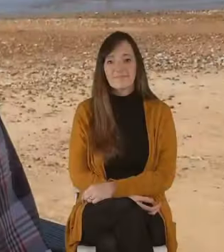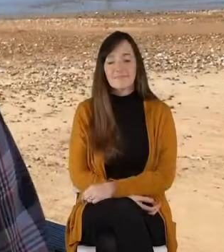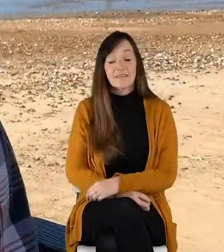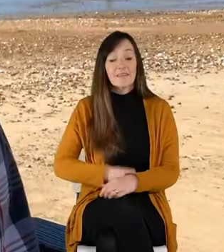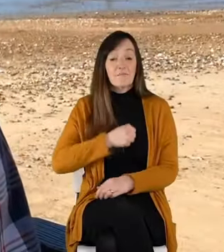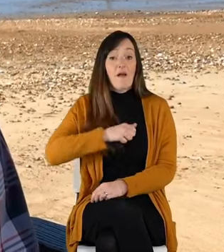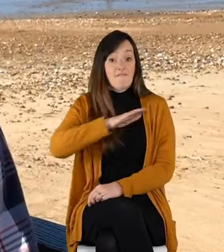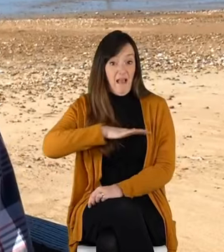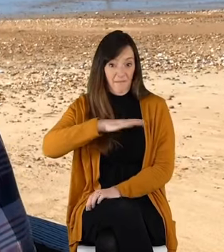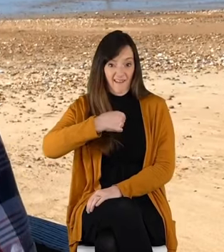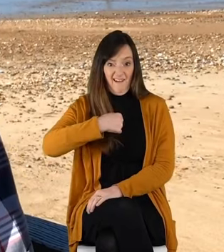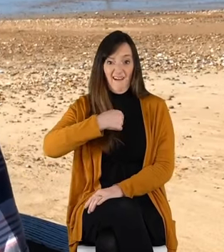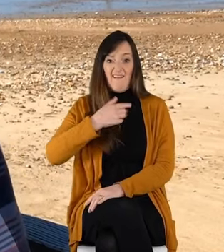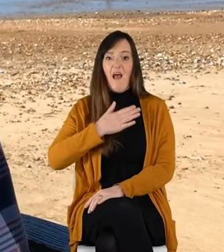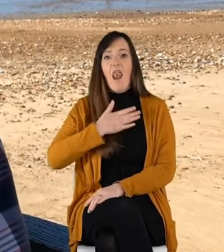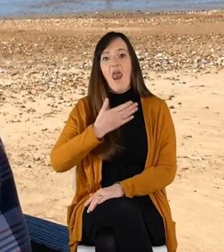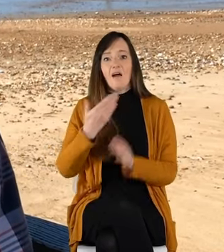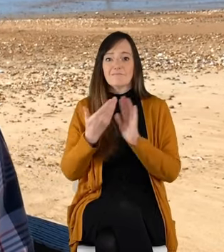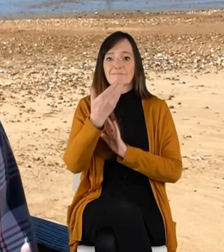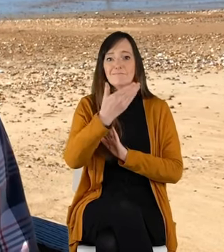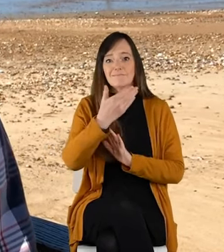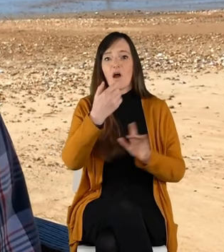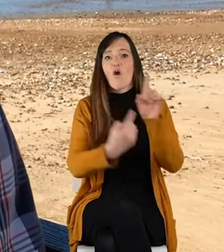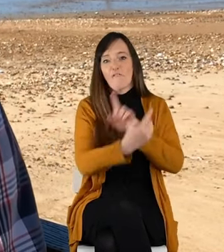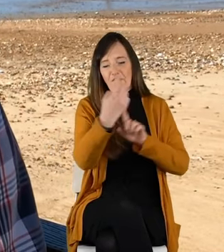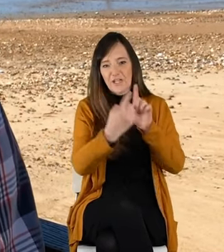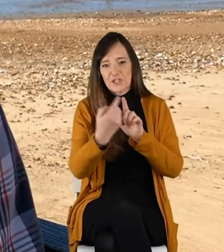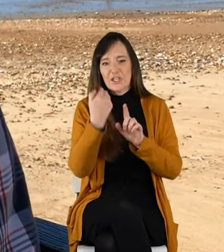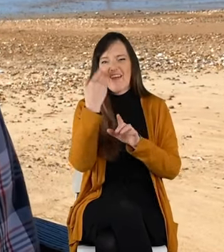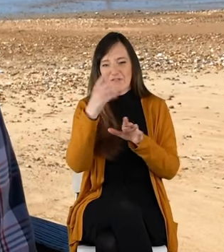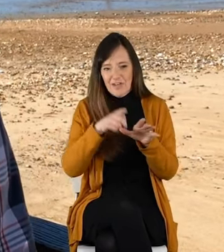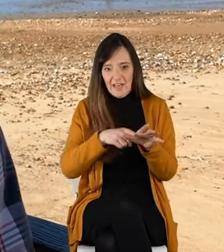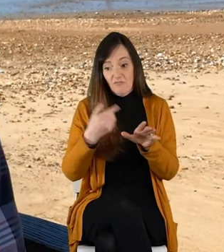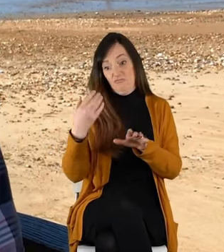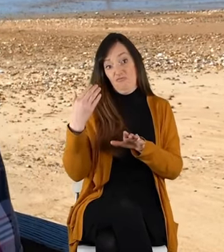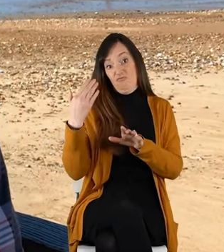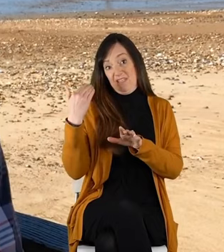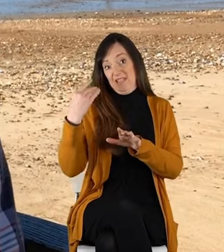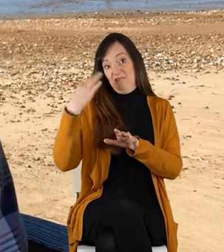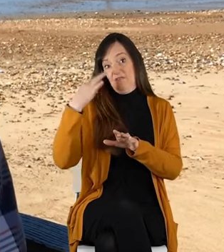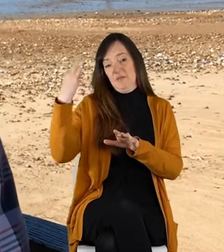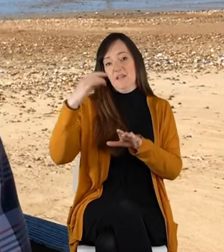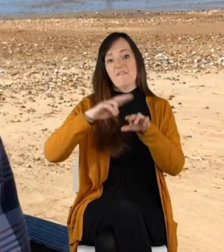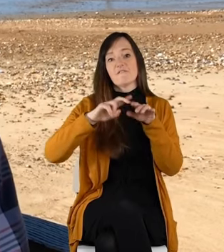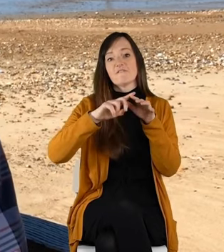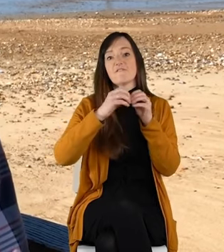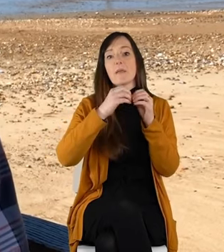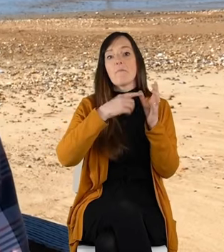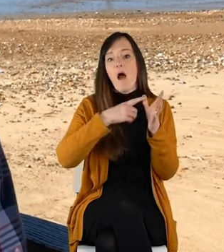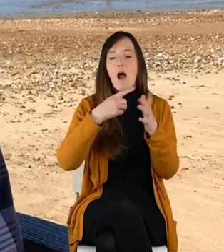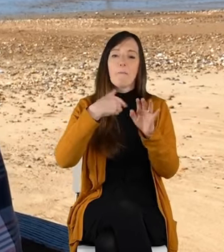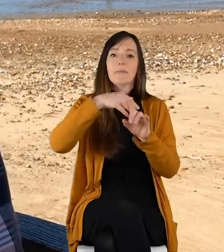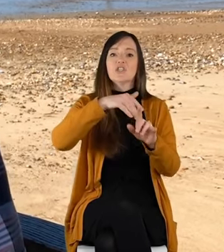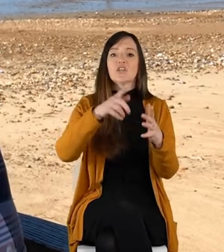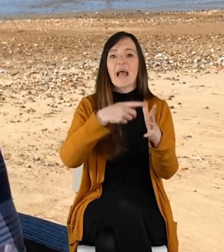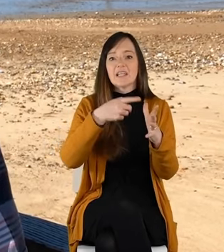My family and I love attending the Keswick Convention each summer. In recent years, I've been up there representing FIBA, a mission agency working across